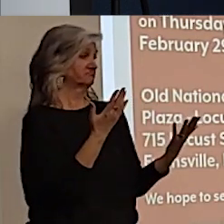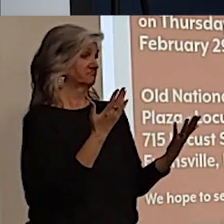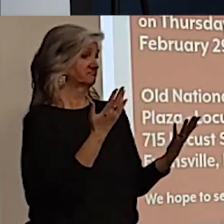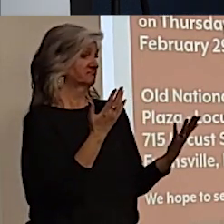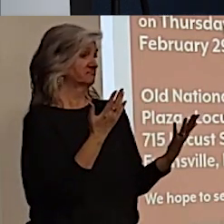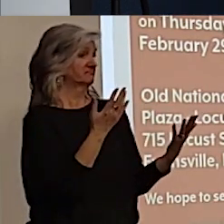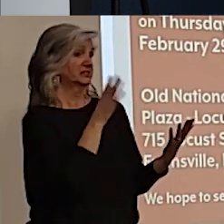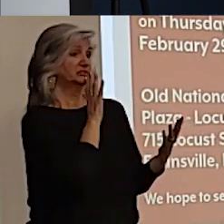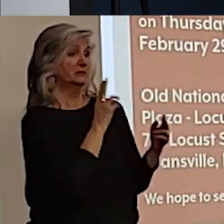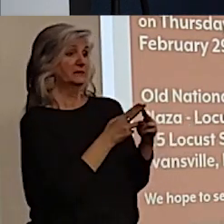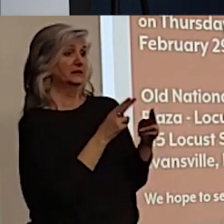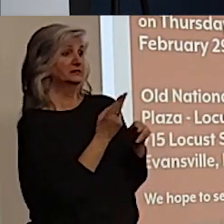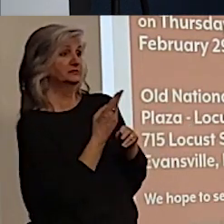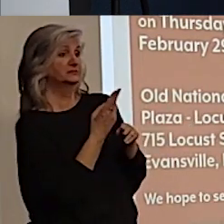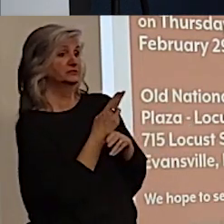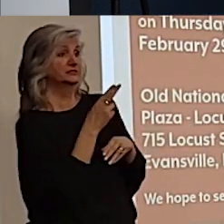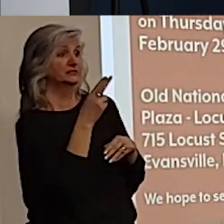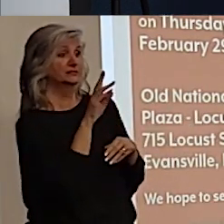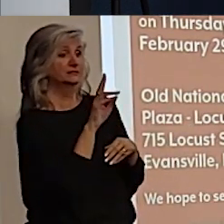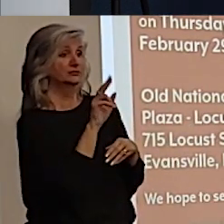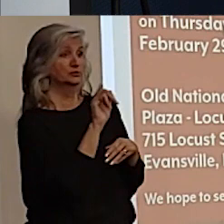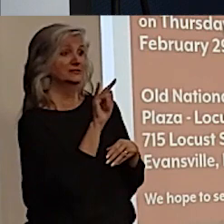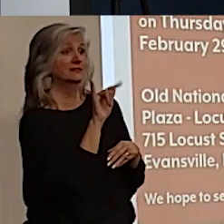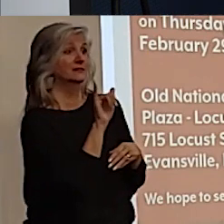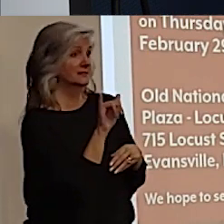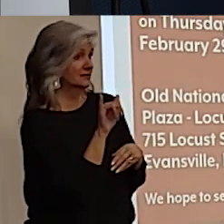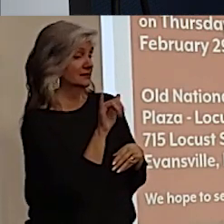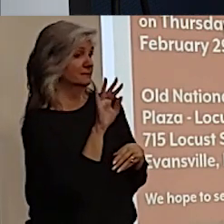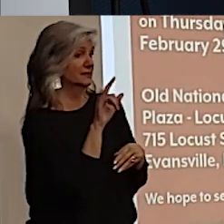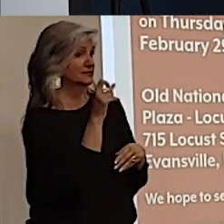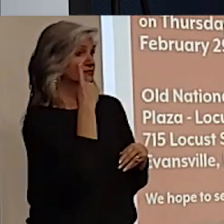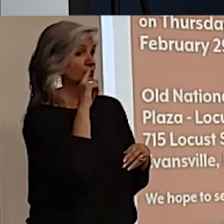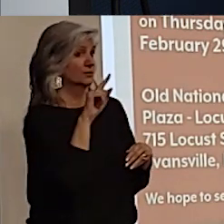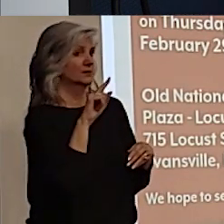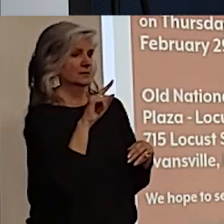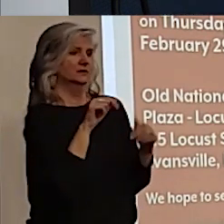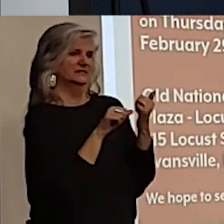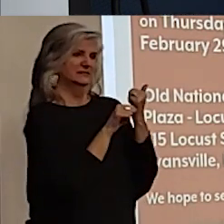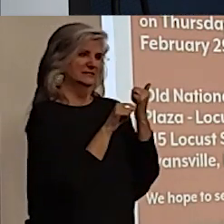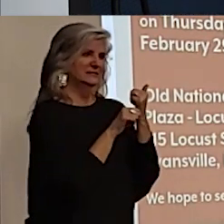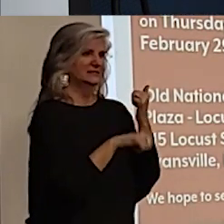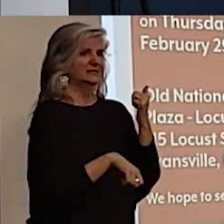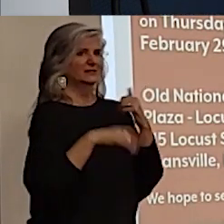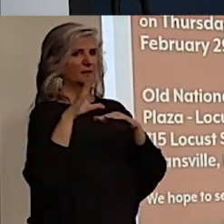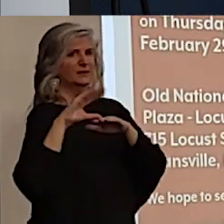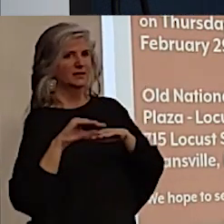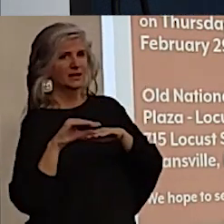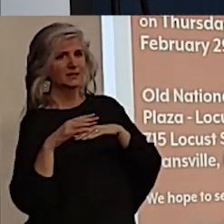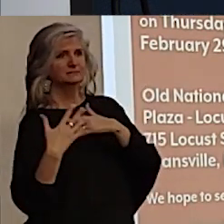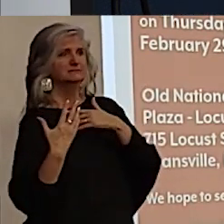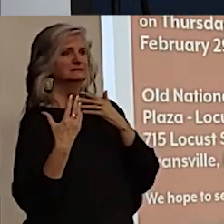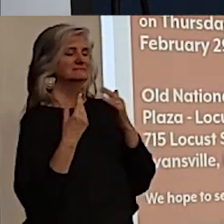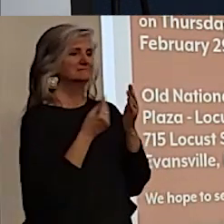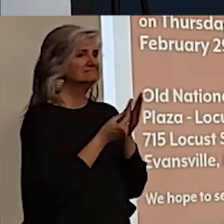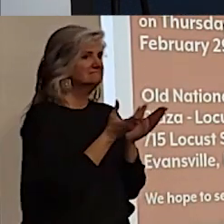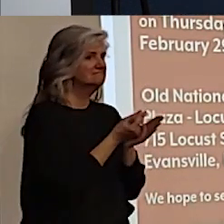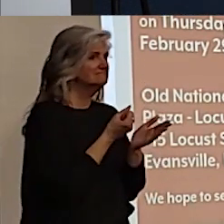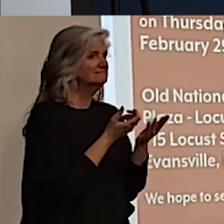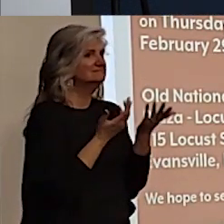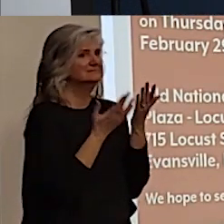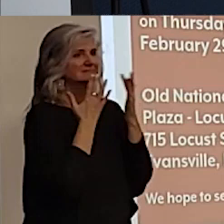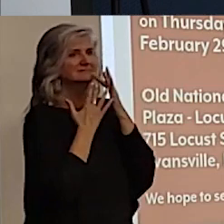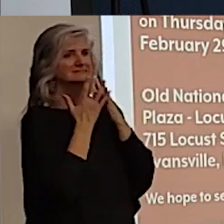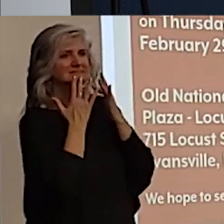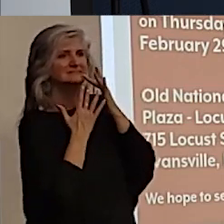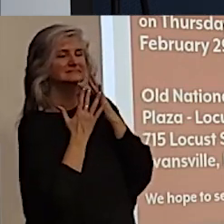you talk about using utility bills for assistance for low income, fixed income, vulnerable